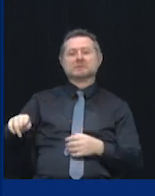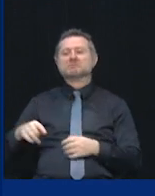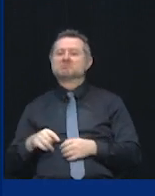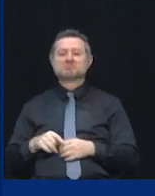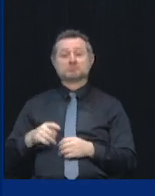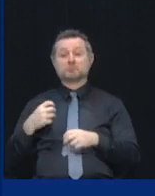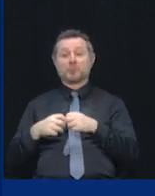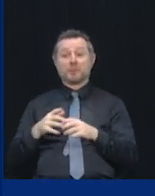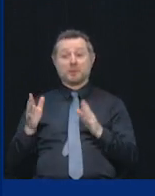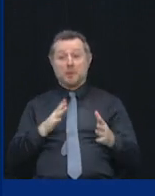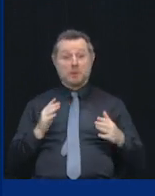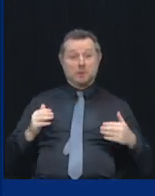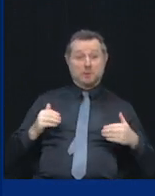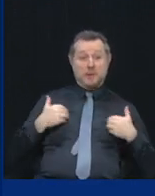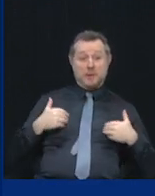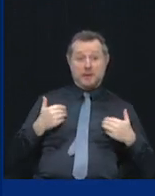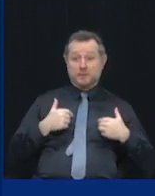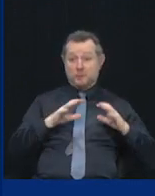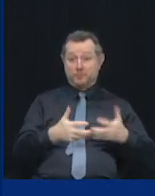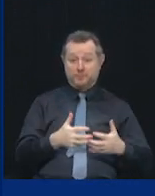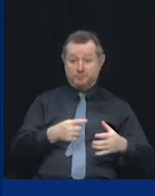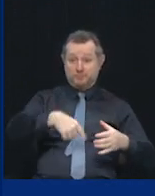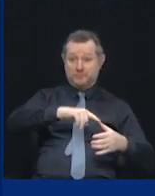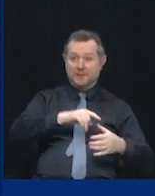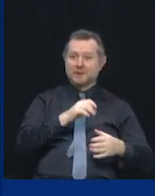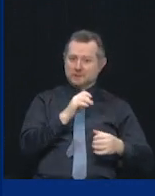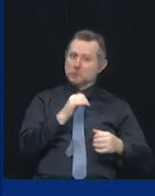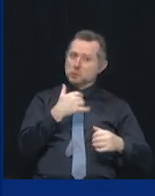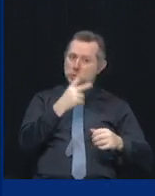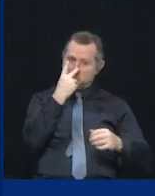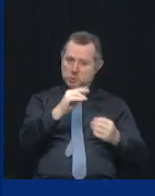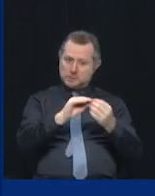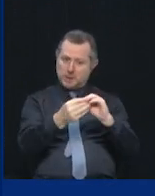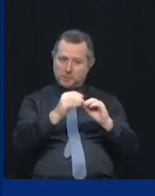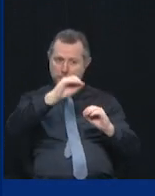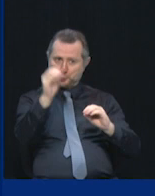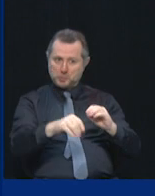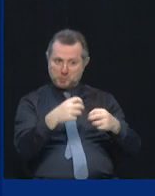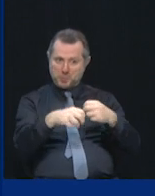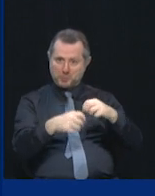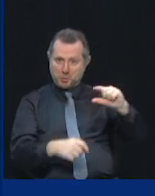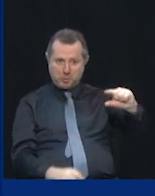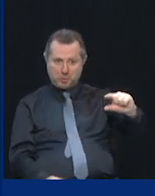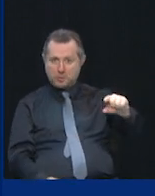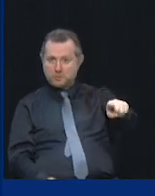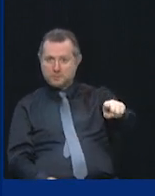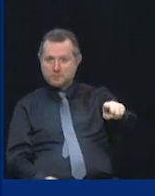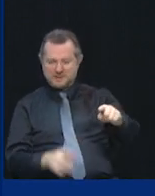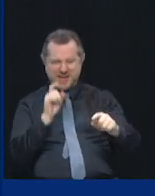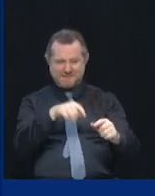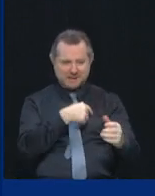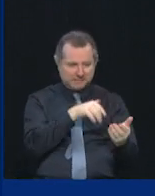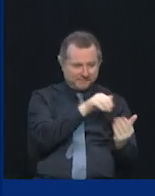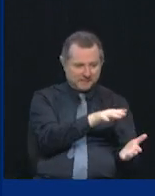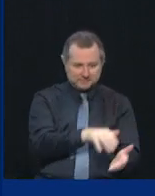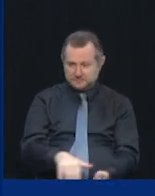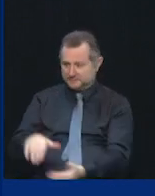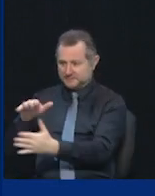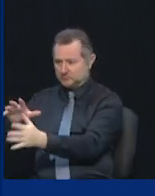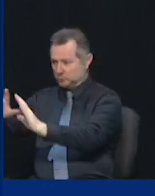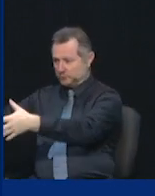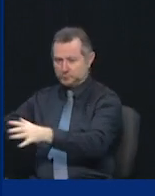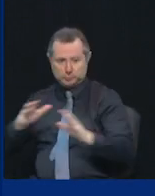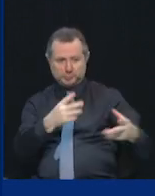The youthful is a problem unto itself, and we need to address both separately. You look at the